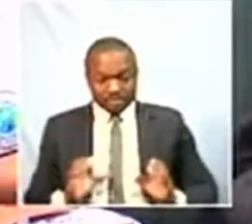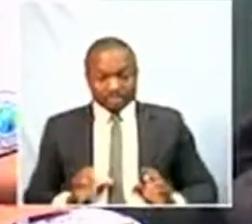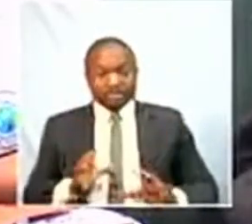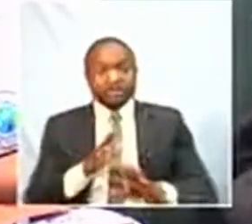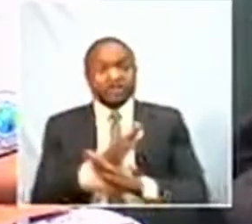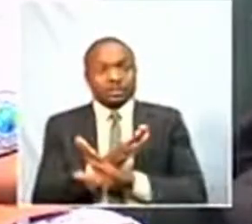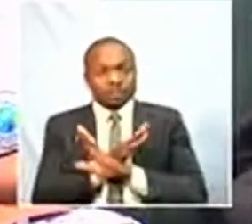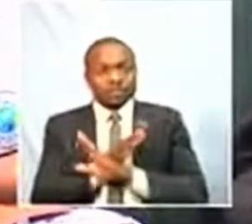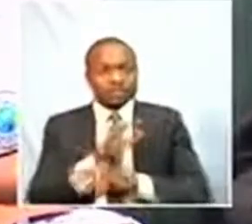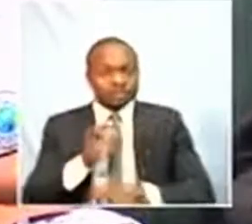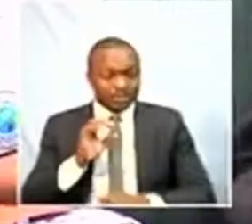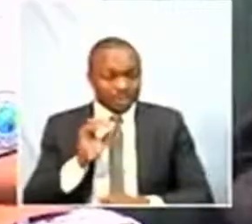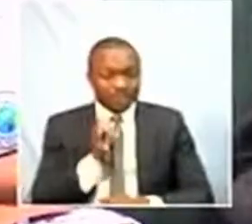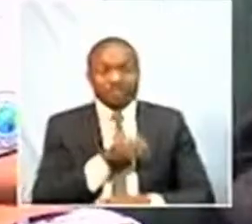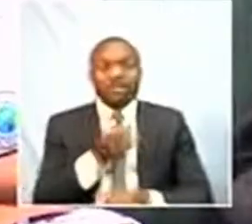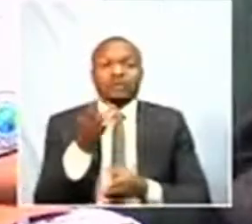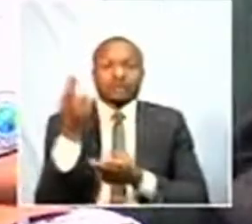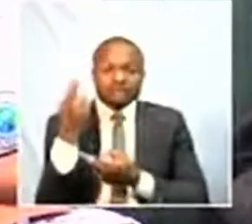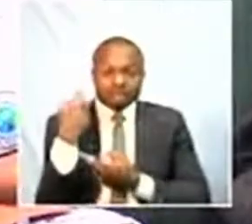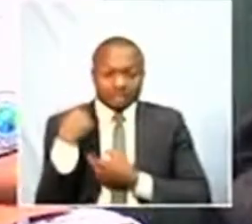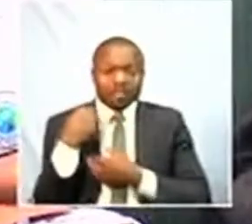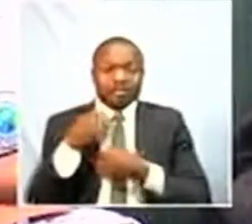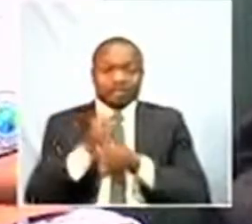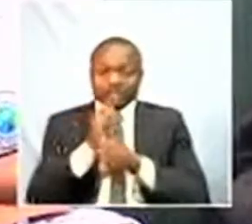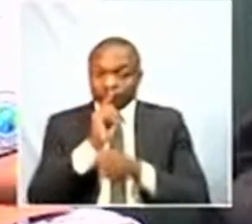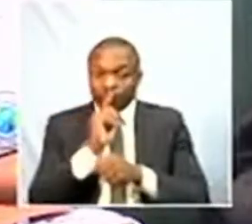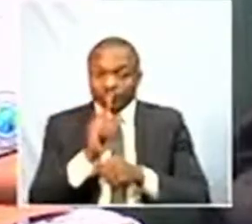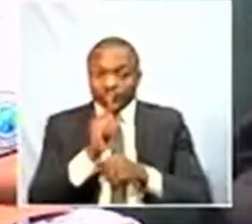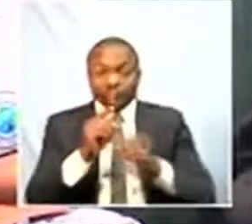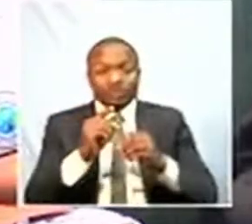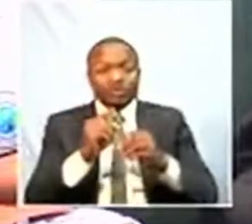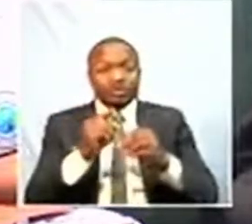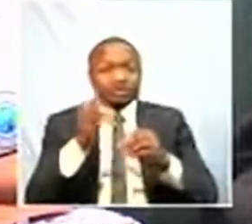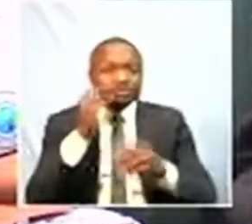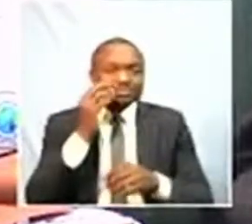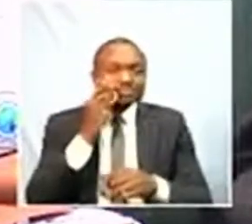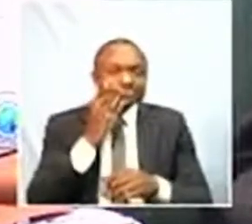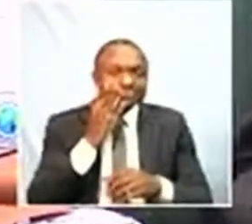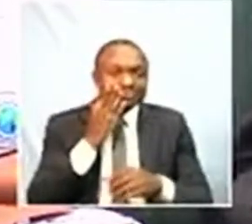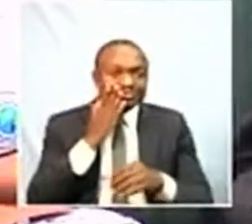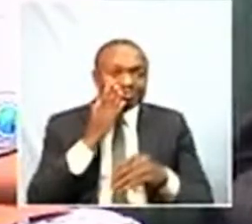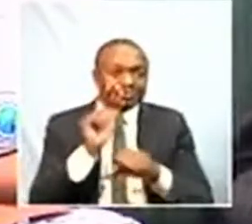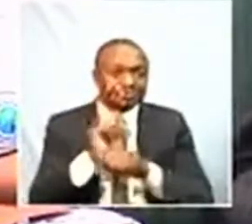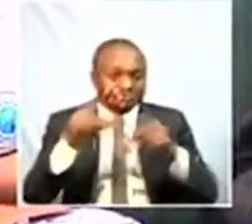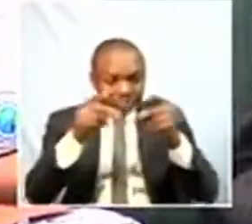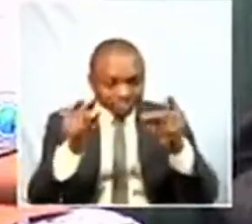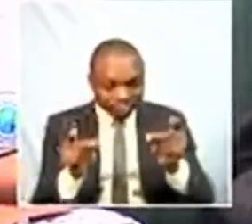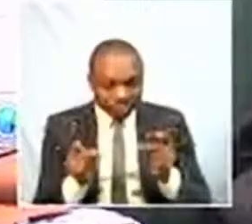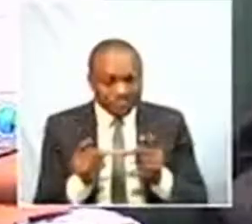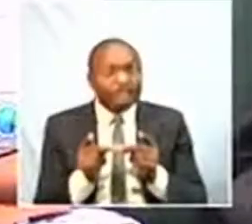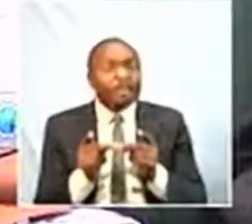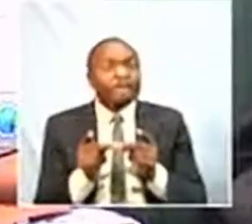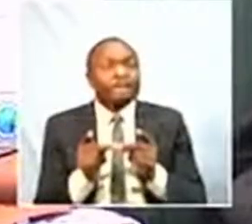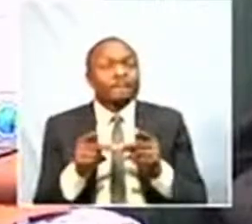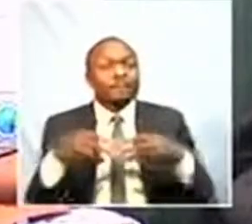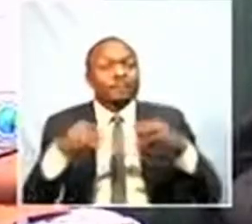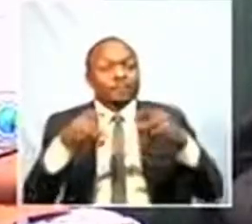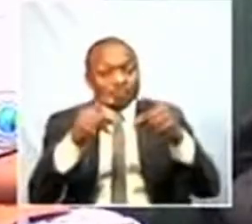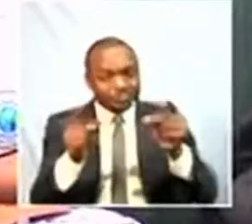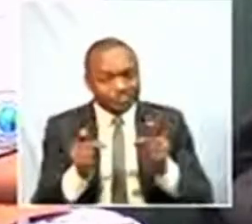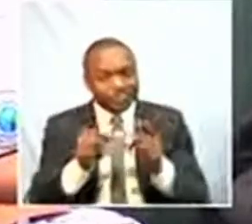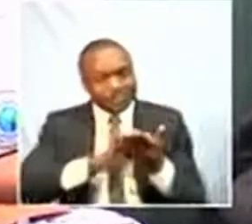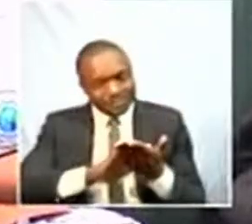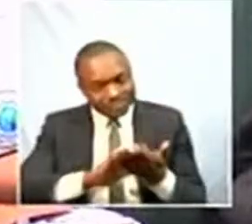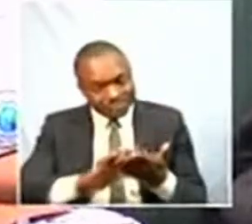our responsibility to make sure that our streets, homes, workplaces, and our marketplaces are